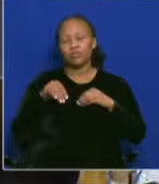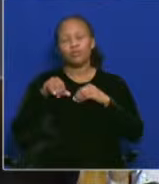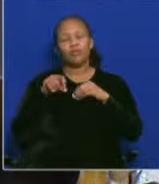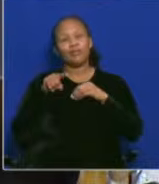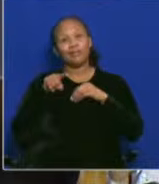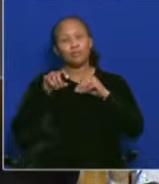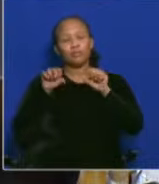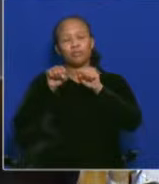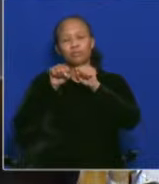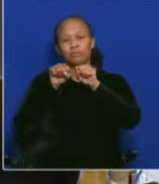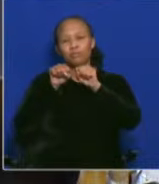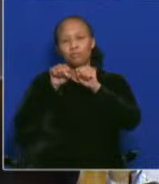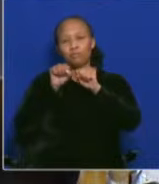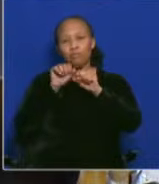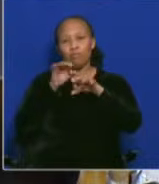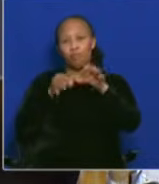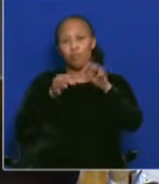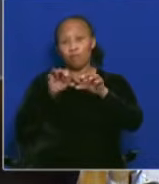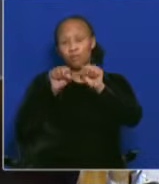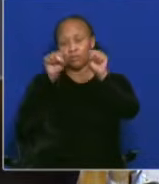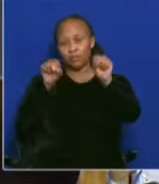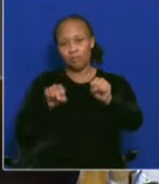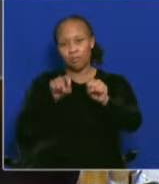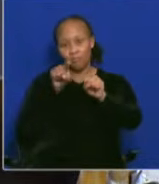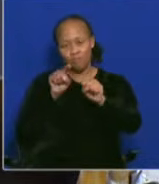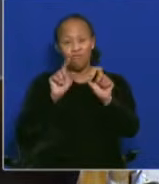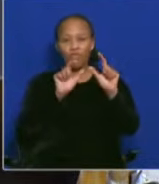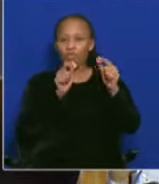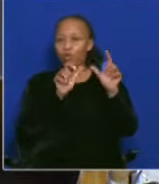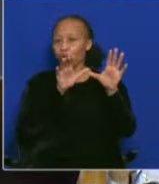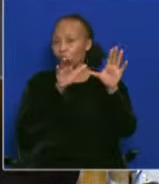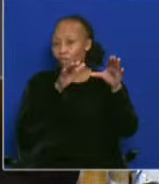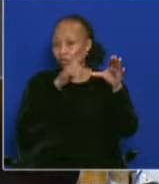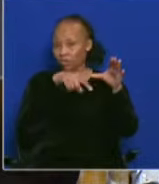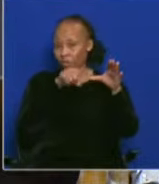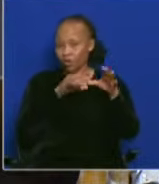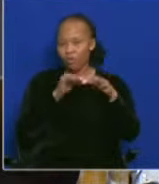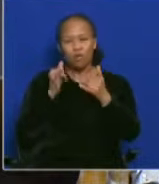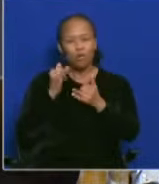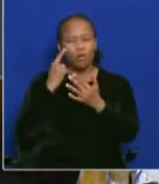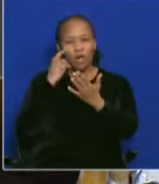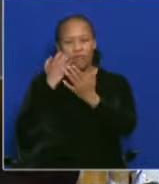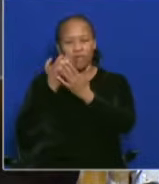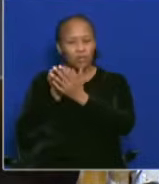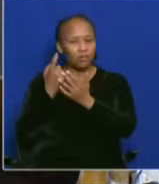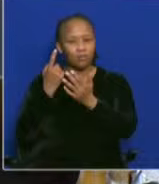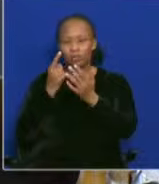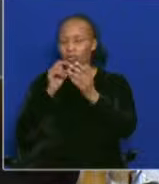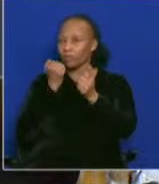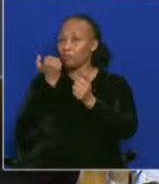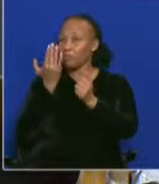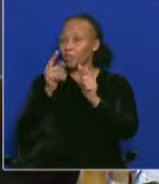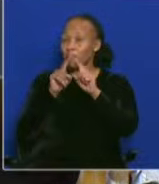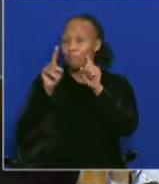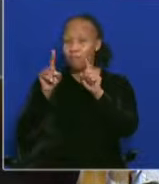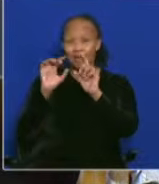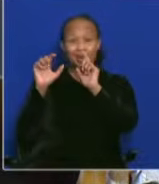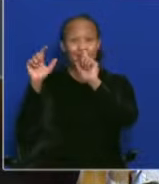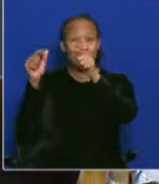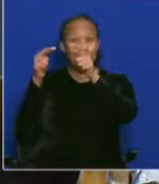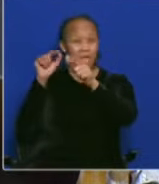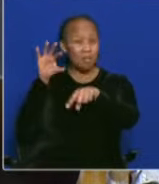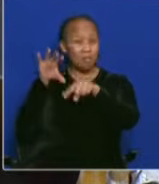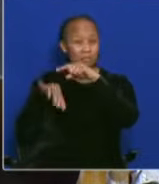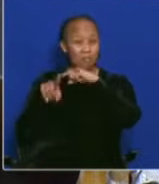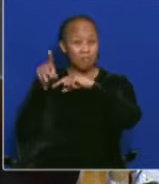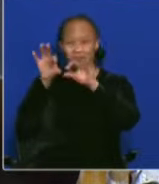or directed to provide evidence or submissions. The company nevertheless considers it appropriate in the interests of fairness and to assist